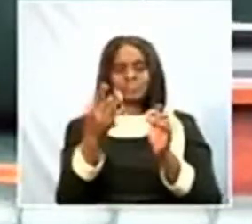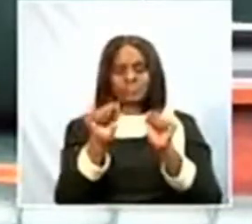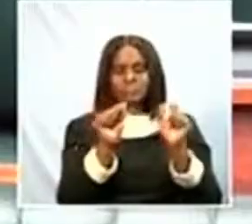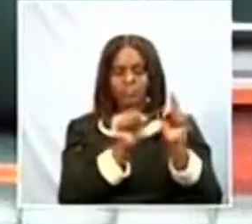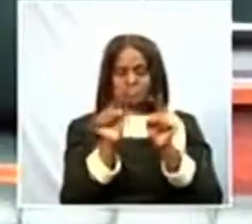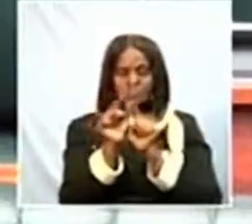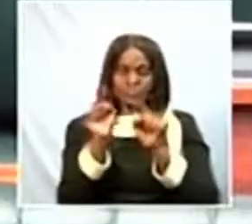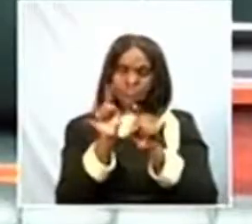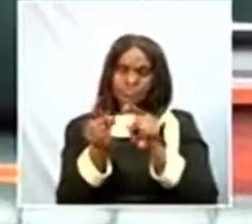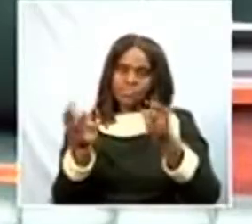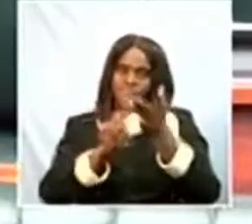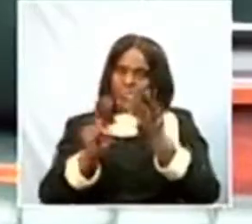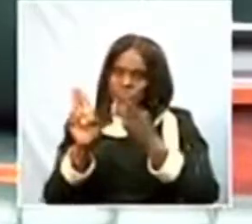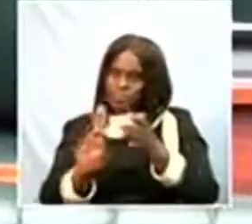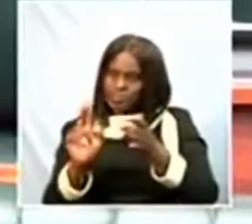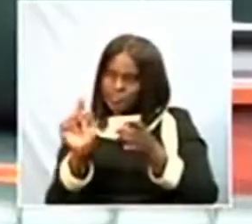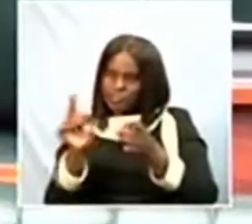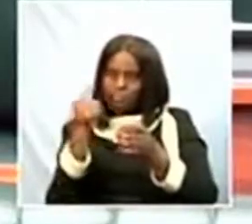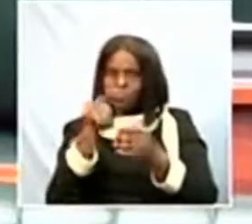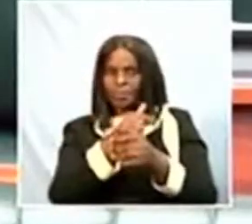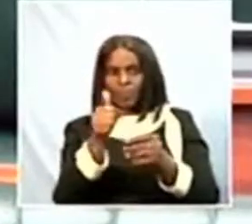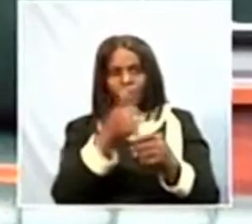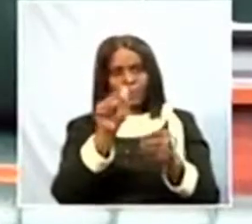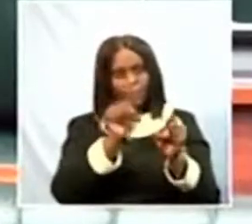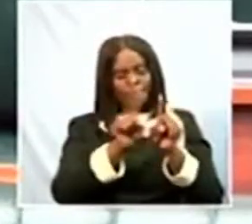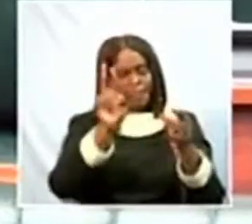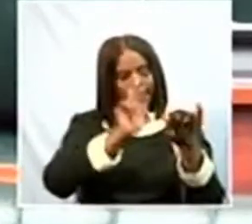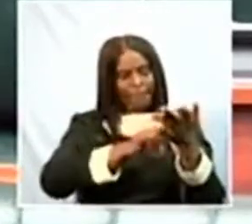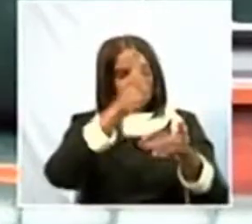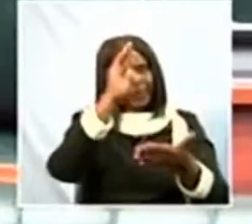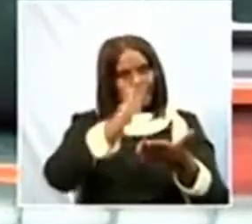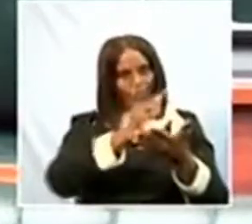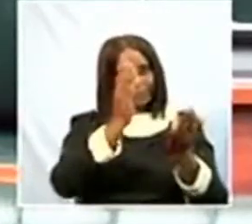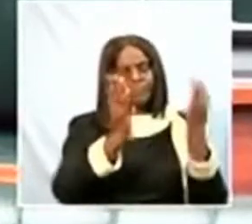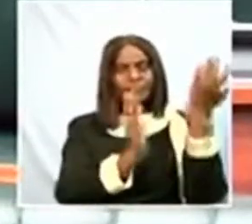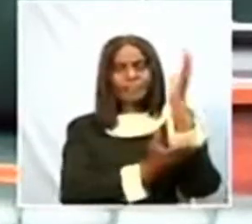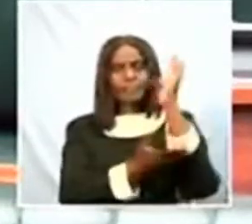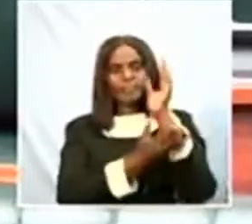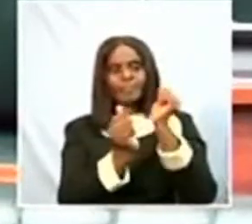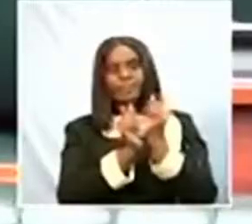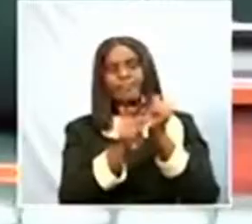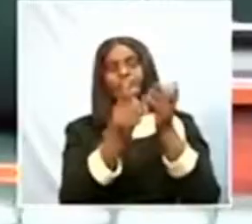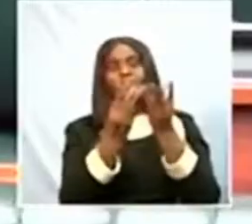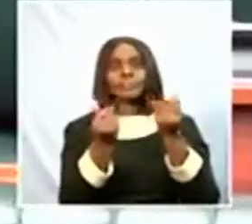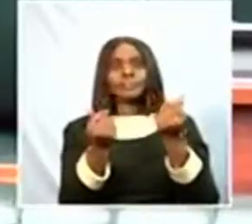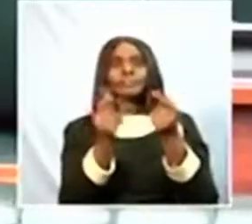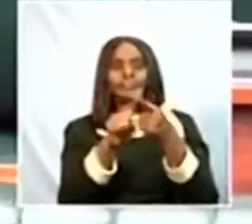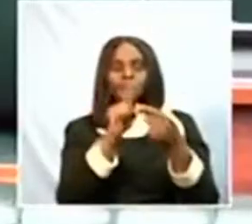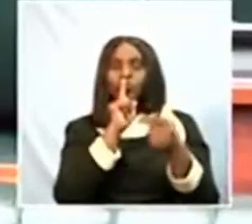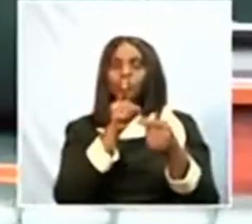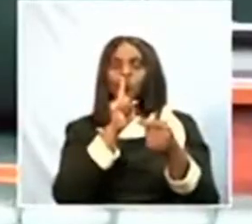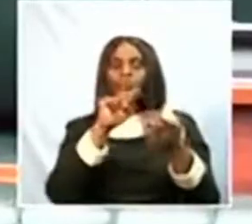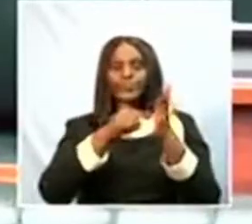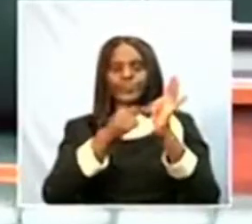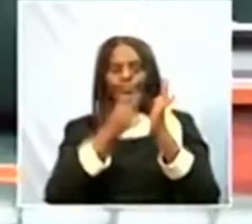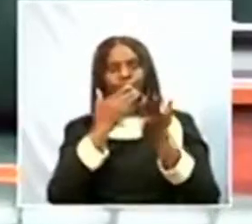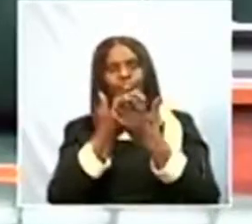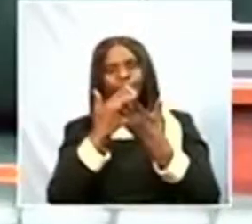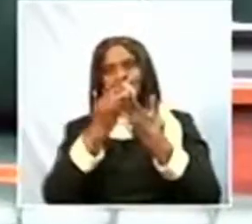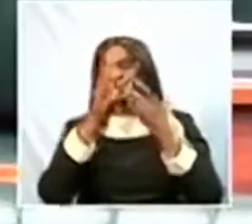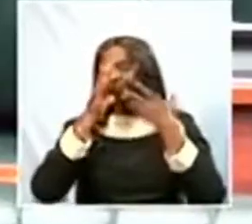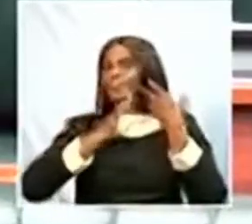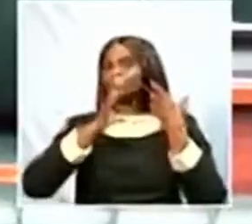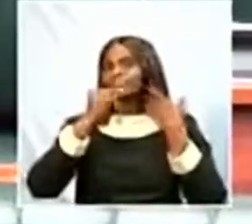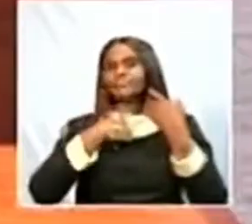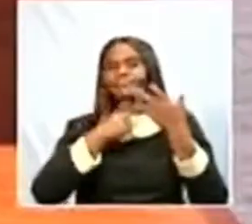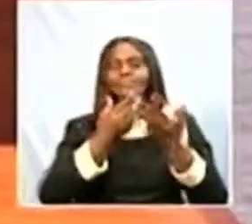also recycle things such as paper to also reduce the cutting down of trees. With these few but convincing points, Madam Speaker, I